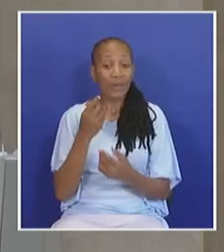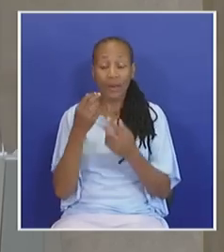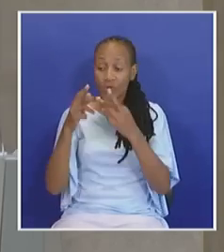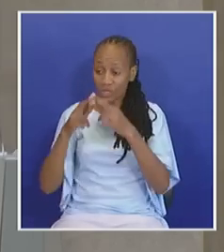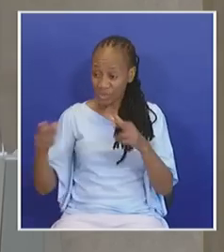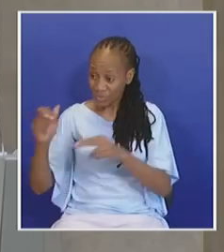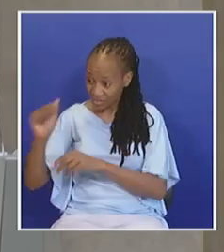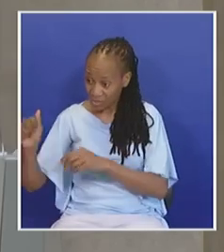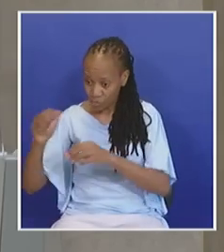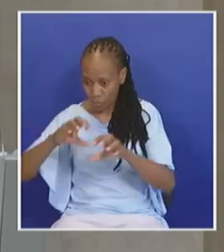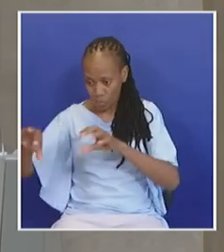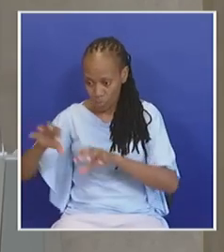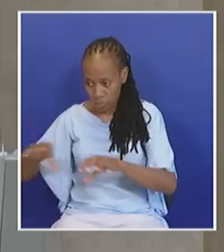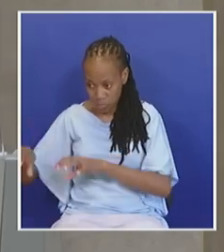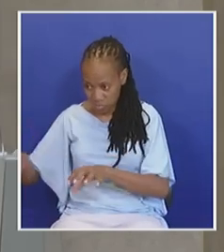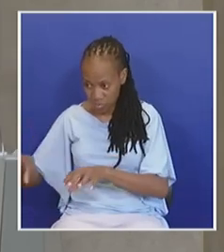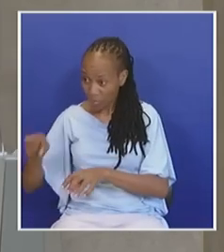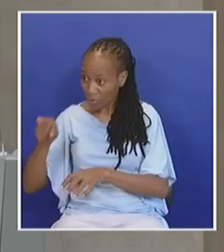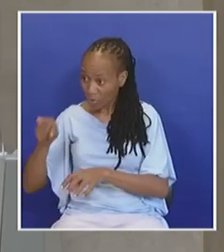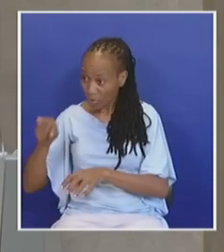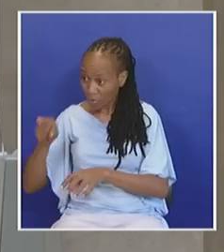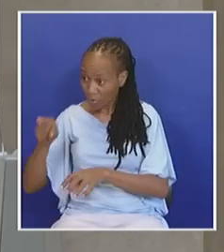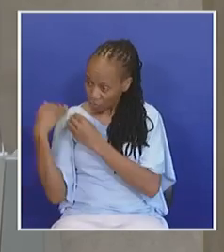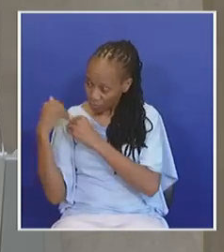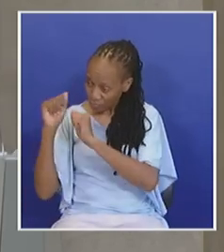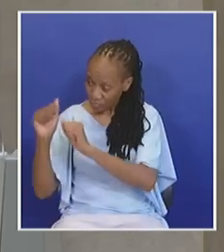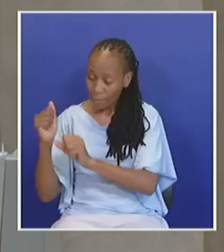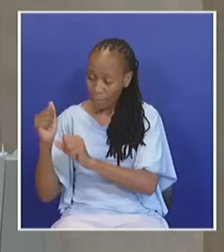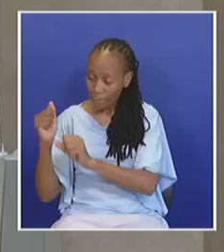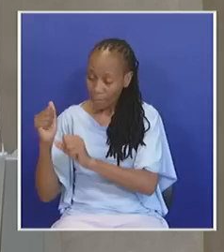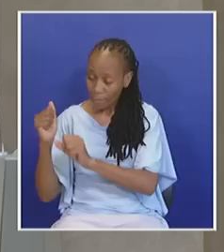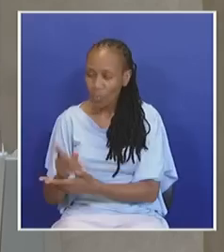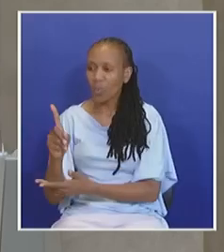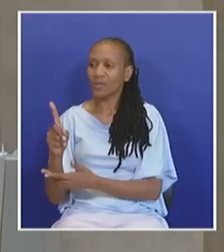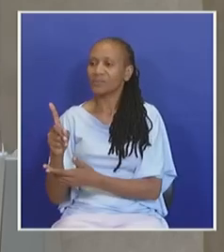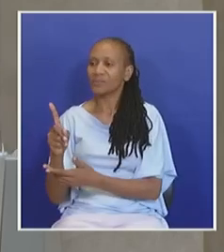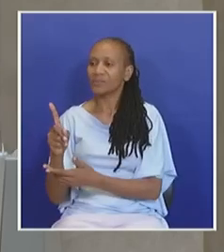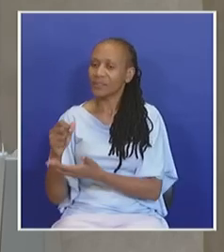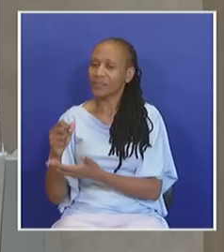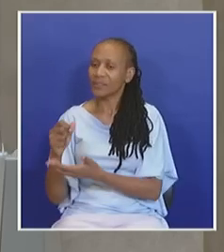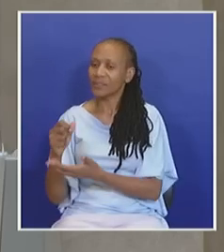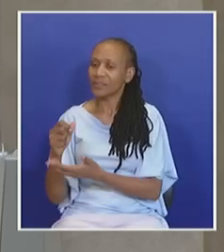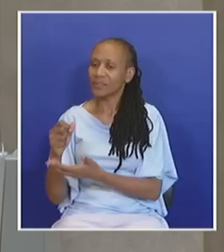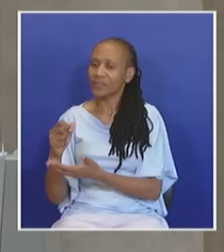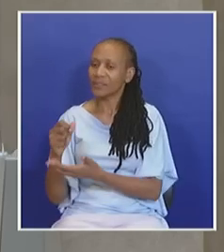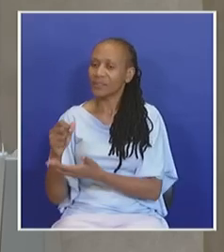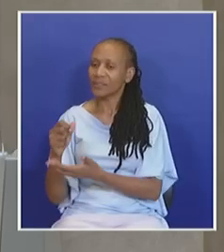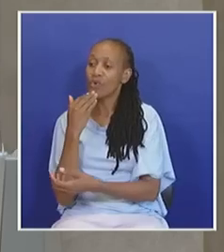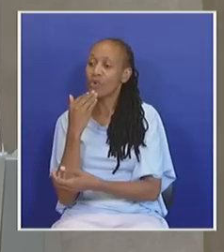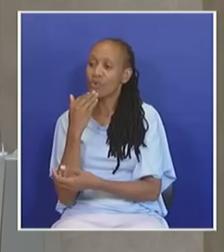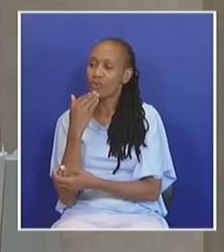disposal, that you act in bias in favor of those that have